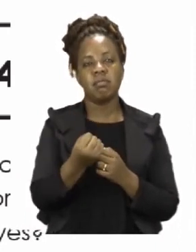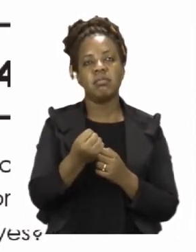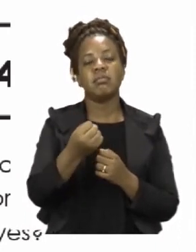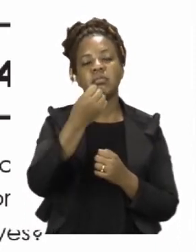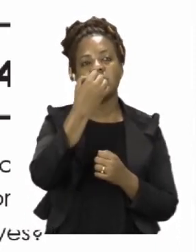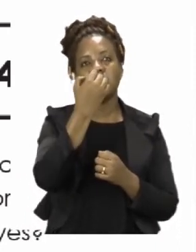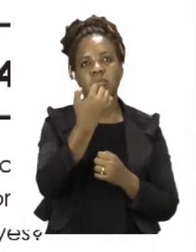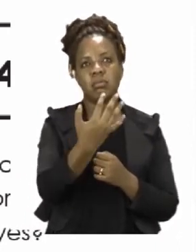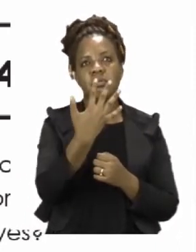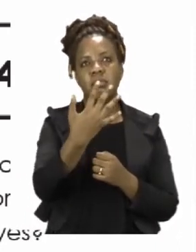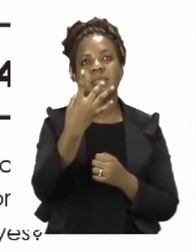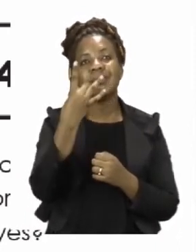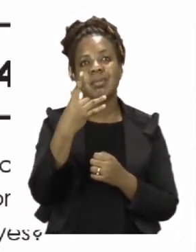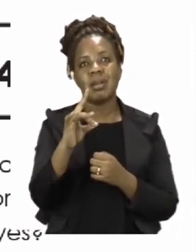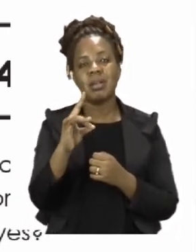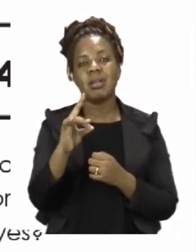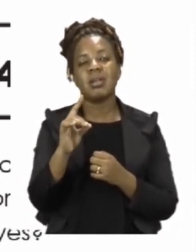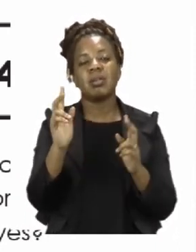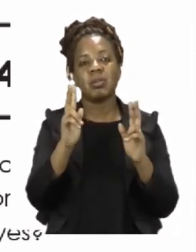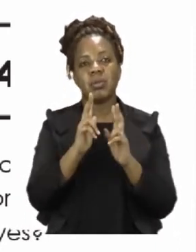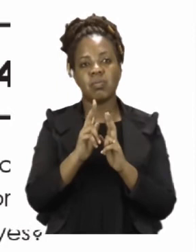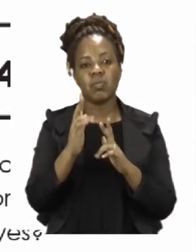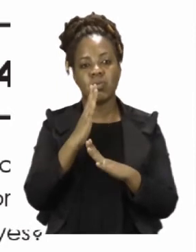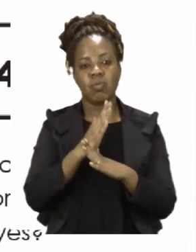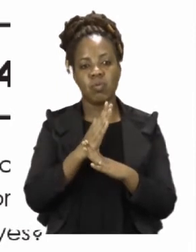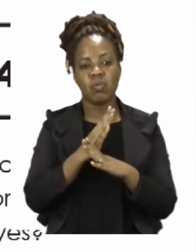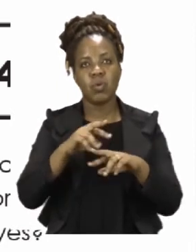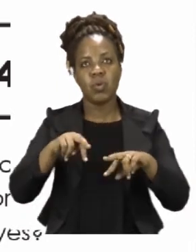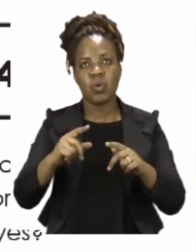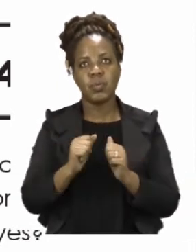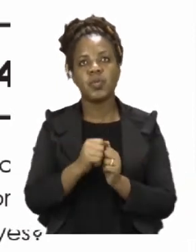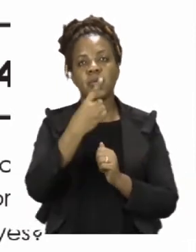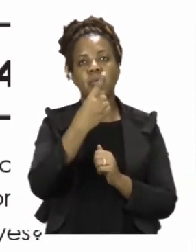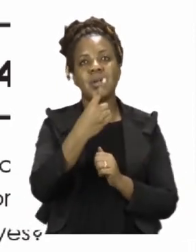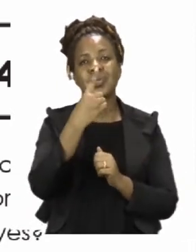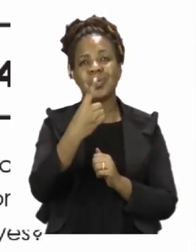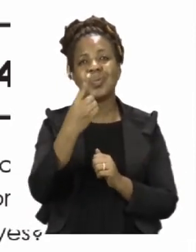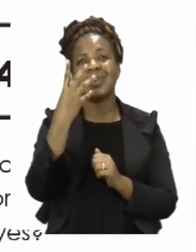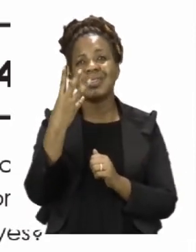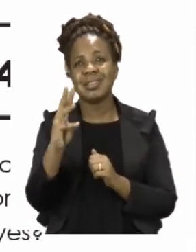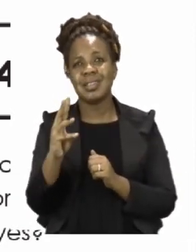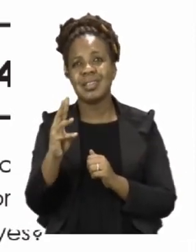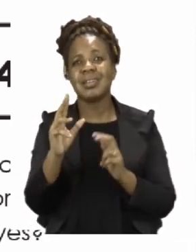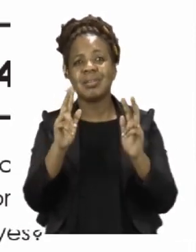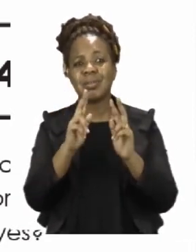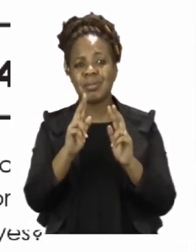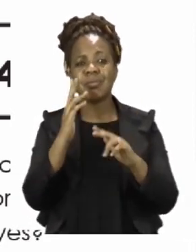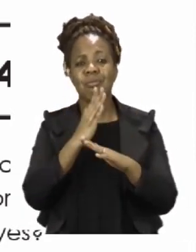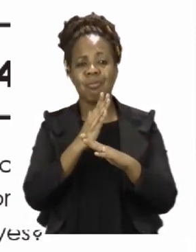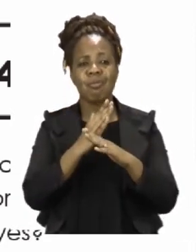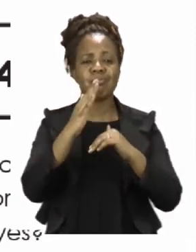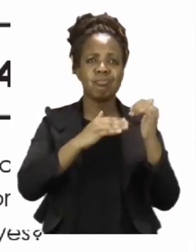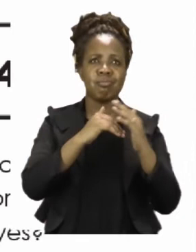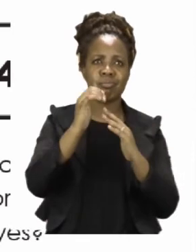or subtracting. And then after that, you are going to read it a third time to make sure that what